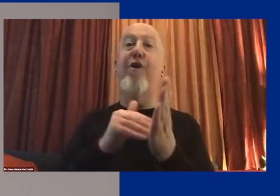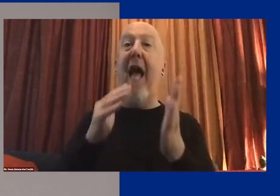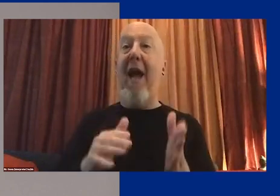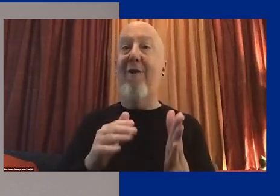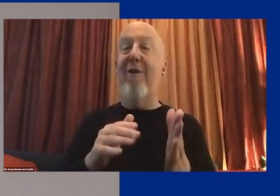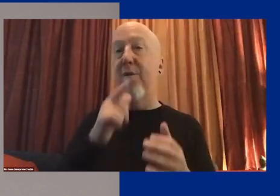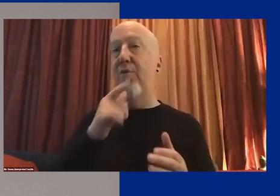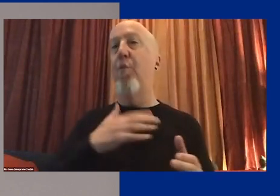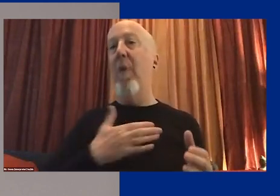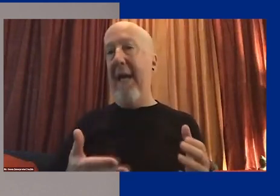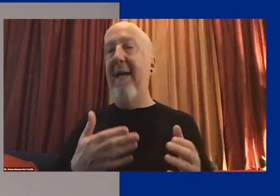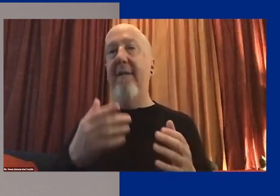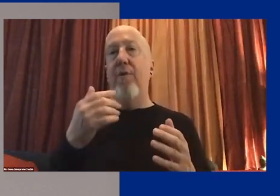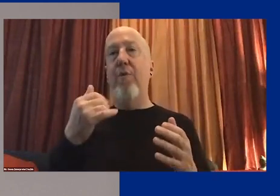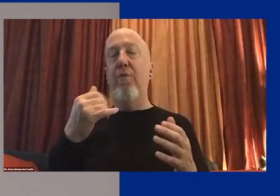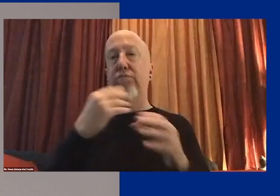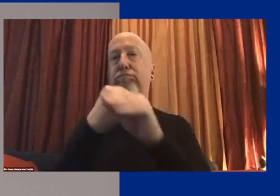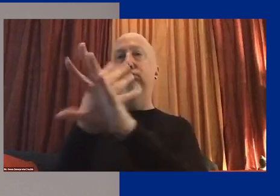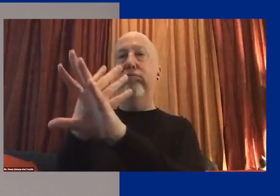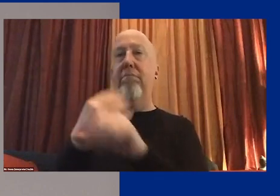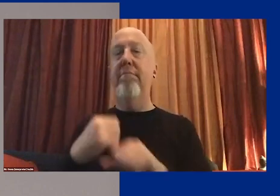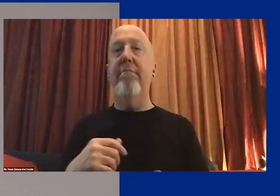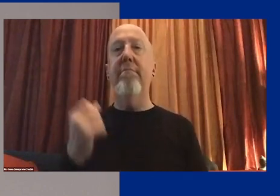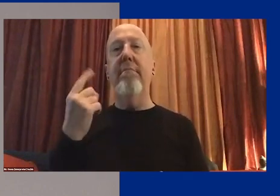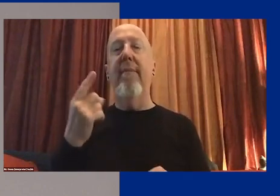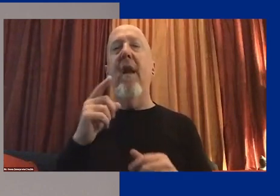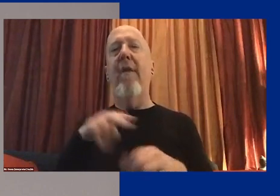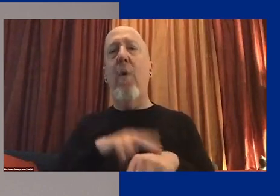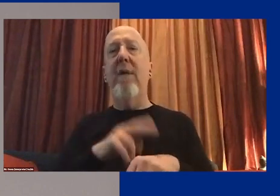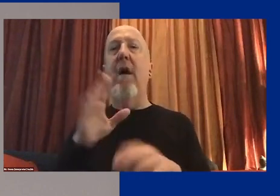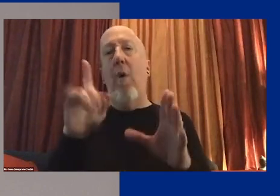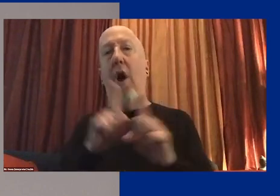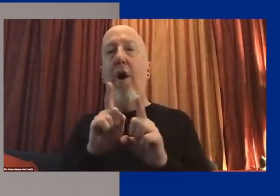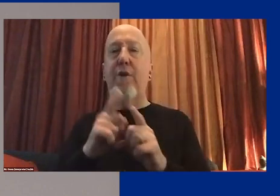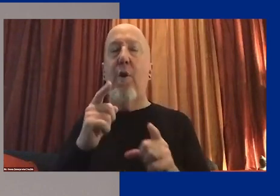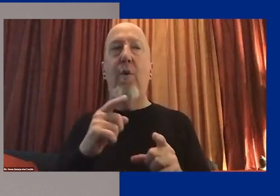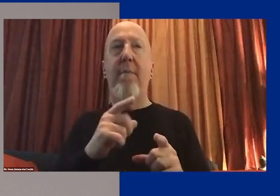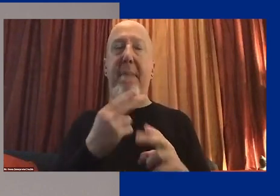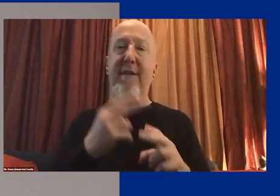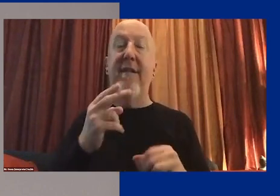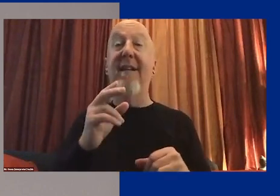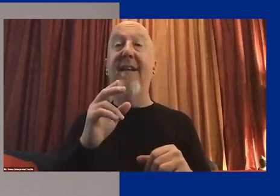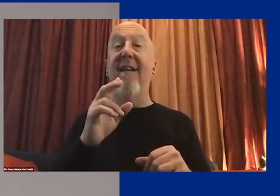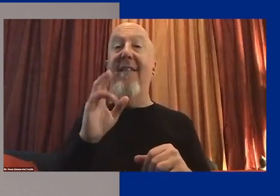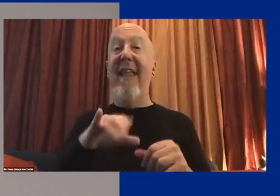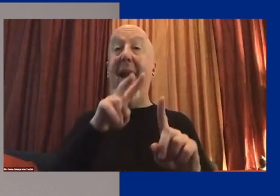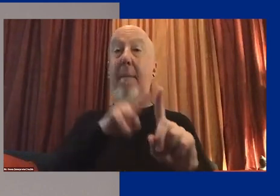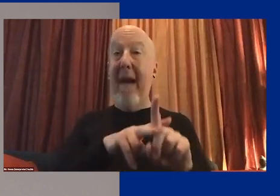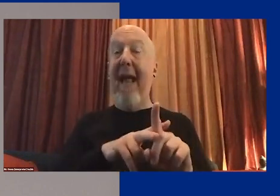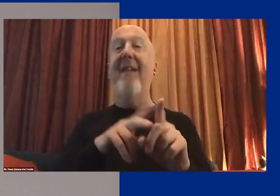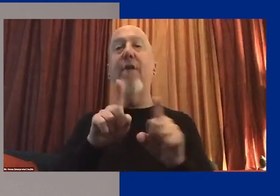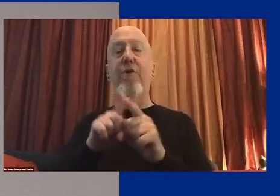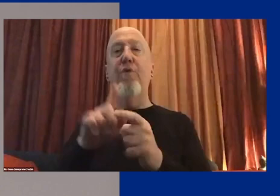to. There are, of course, certain circumstances. Oh, I should also say that applies to pharmacies as